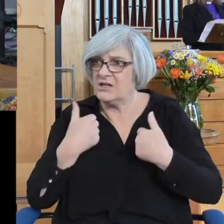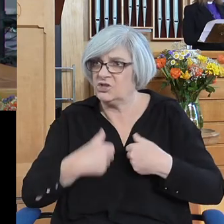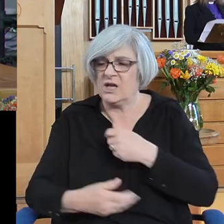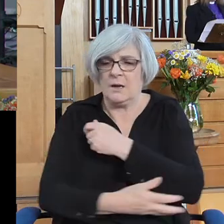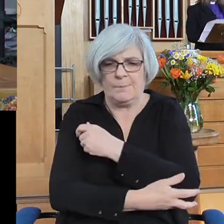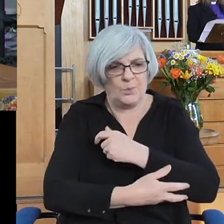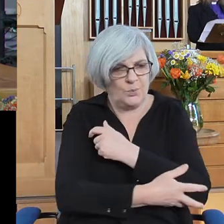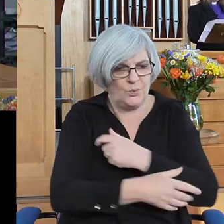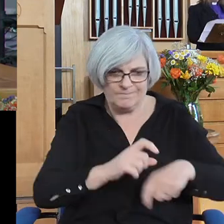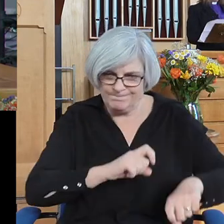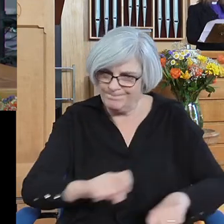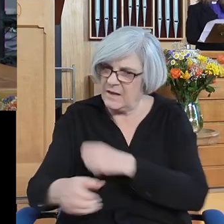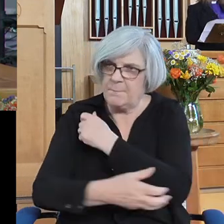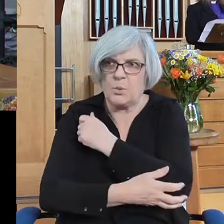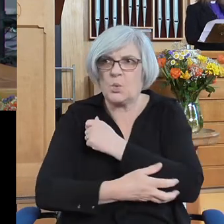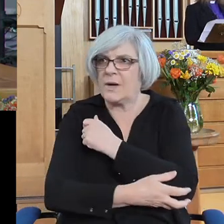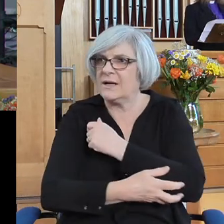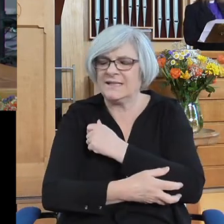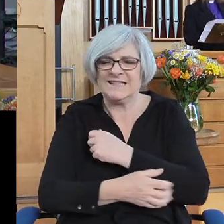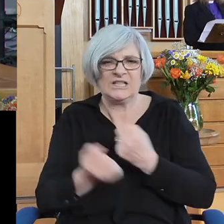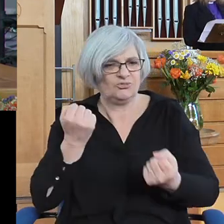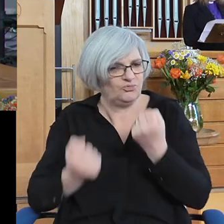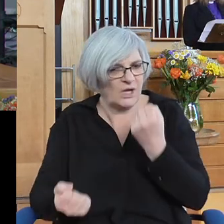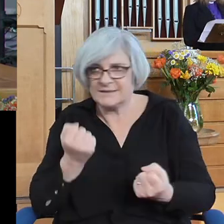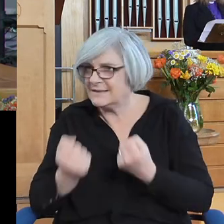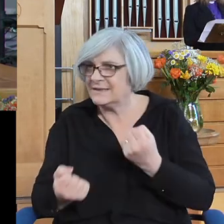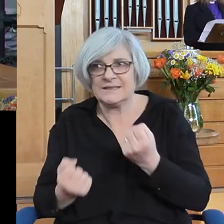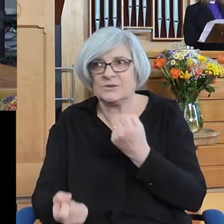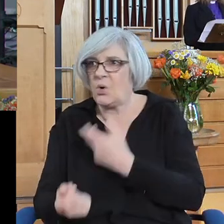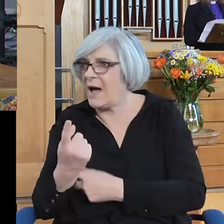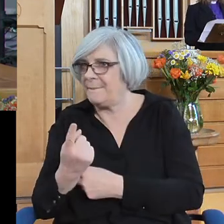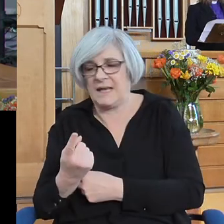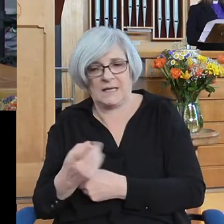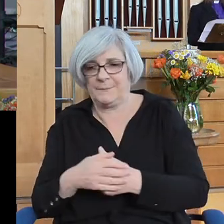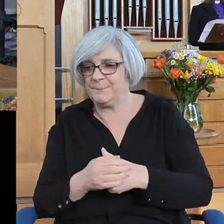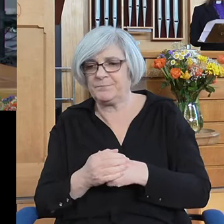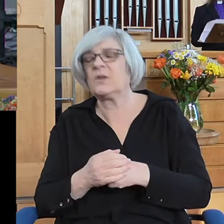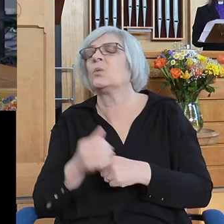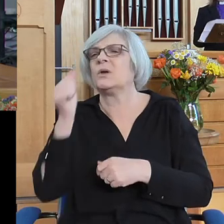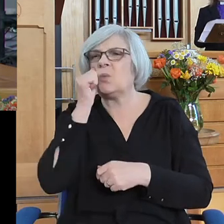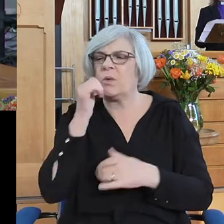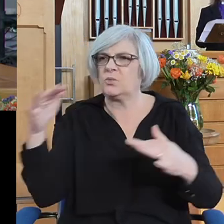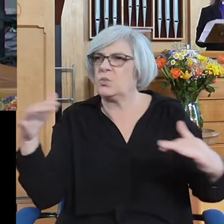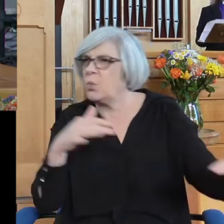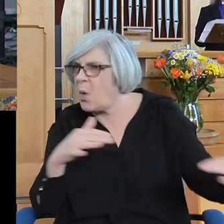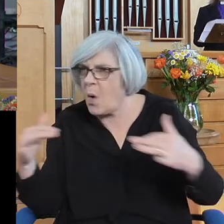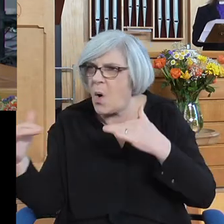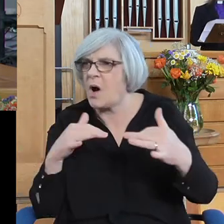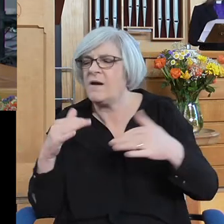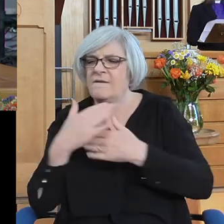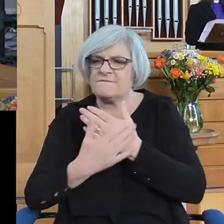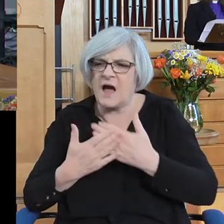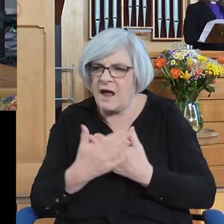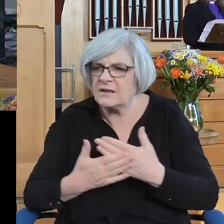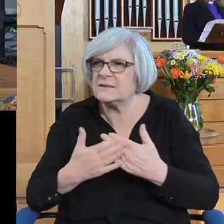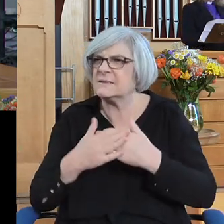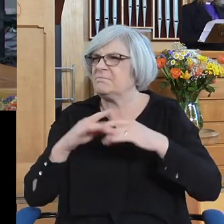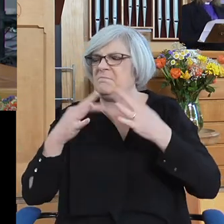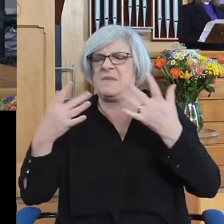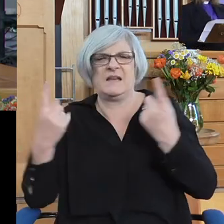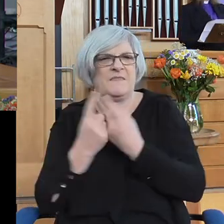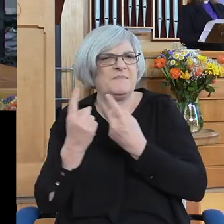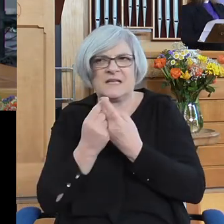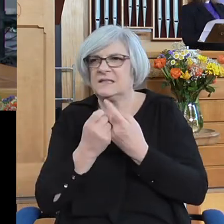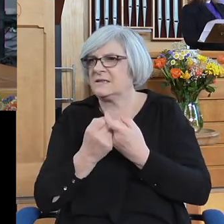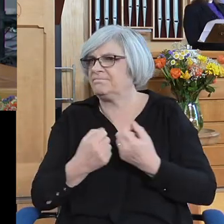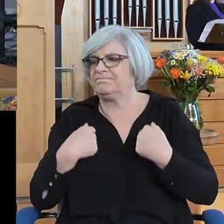there are places where justice is not for everyone. There is war, there is violence, there are many things we do